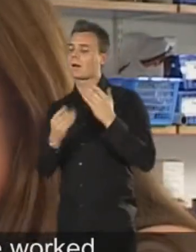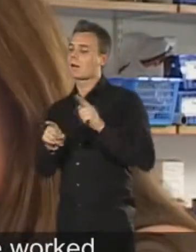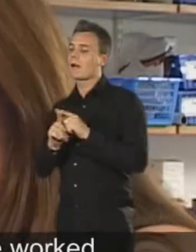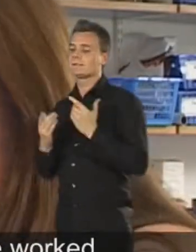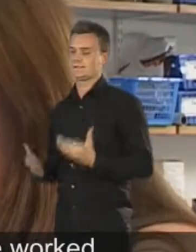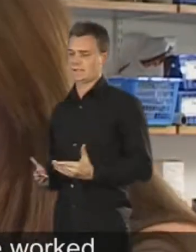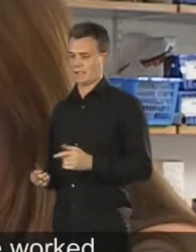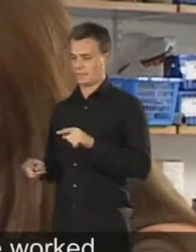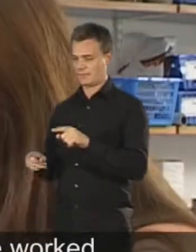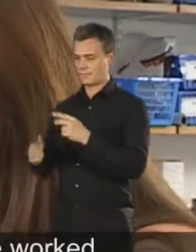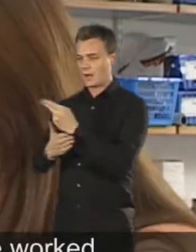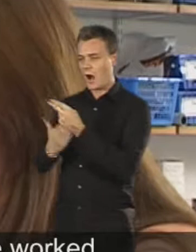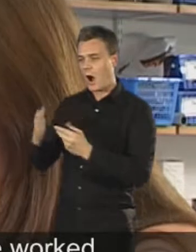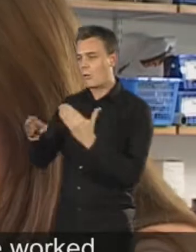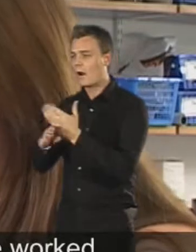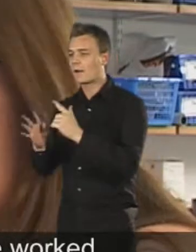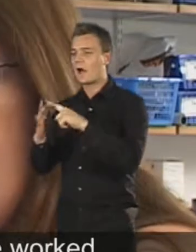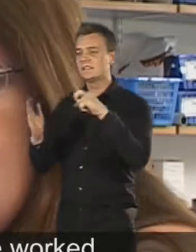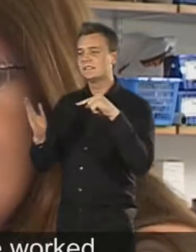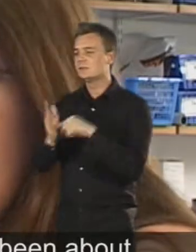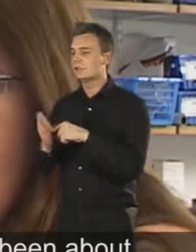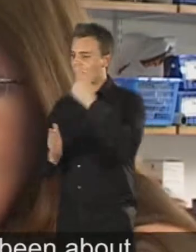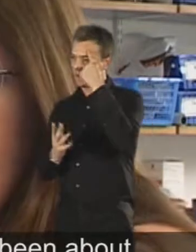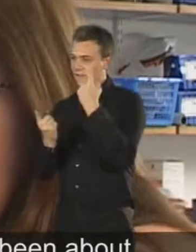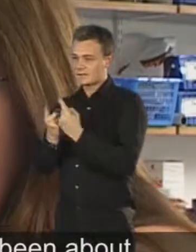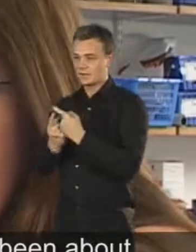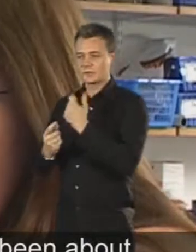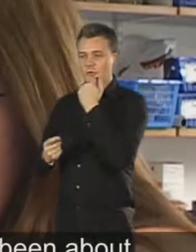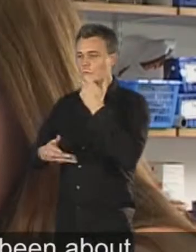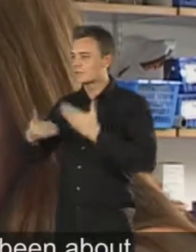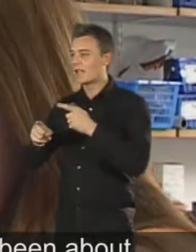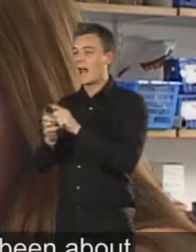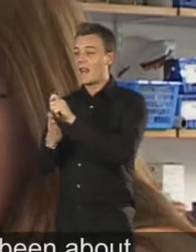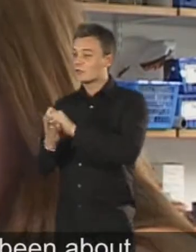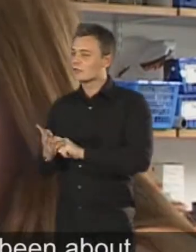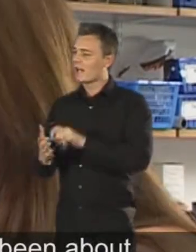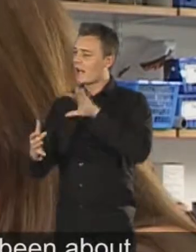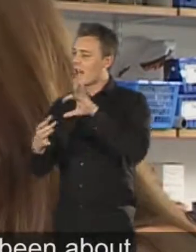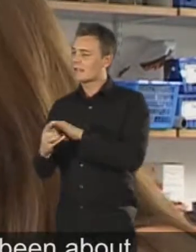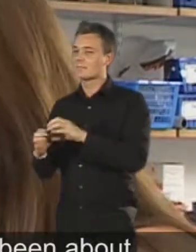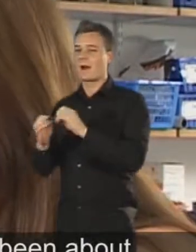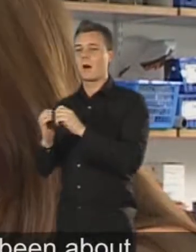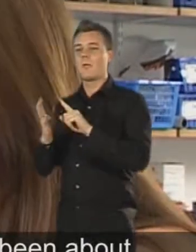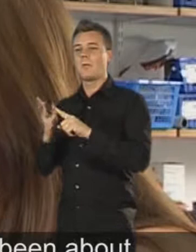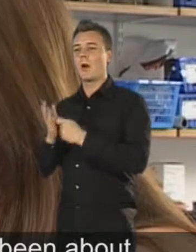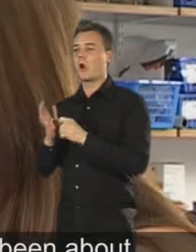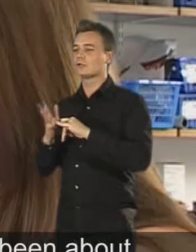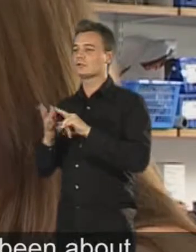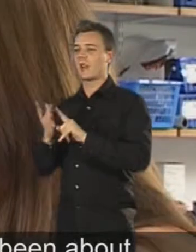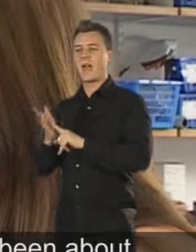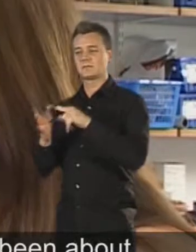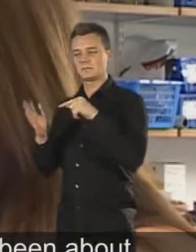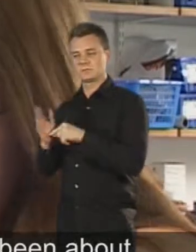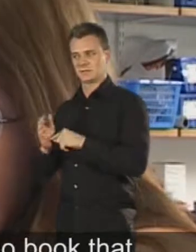we've worked, our artwork, our ICT, our thinking skills, our numeracy and literacy has all been about Bercelet, who was King Arthur's